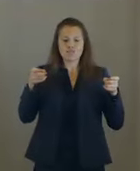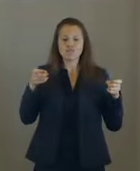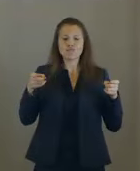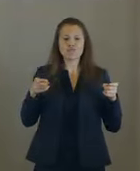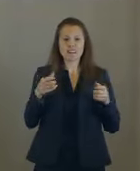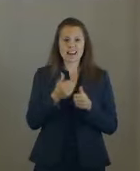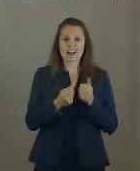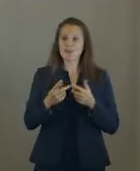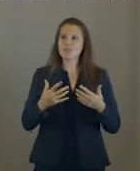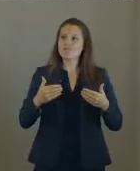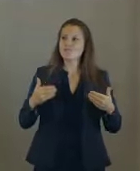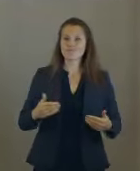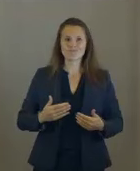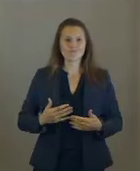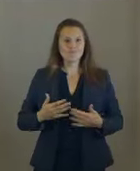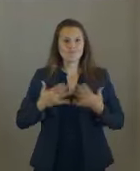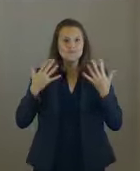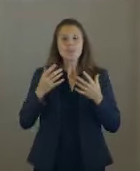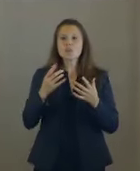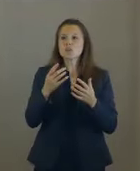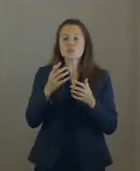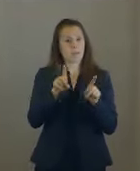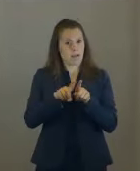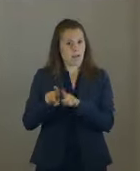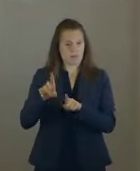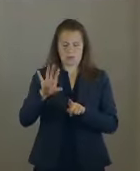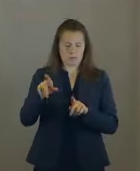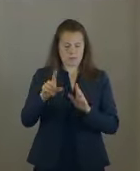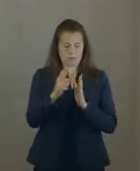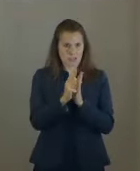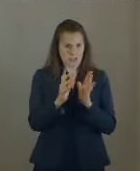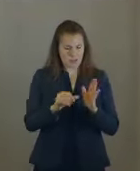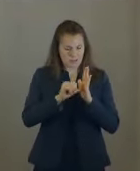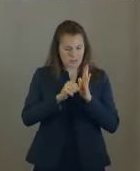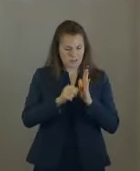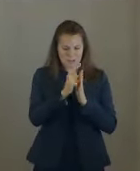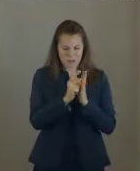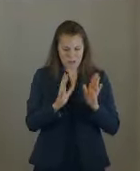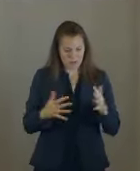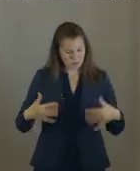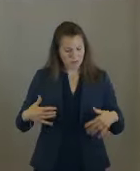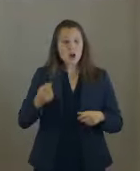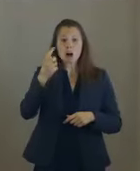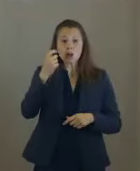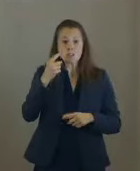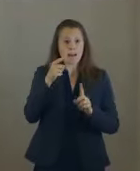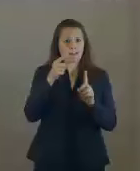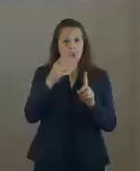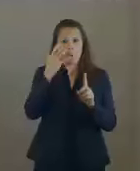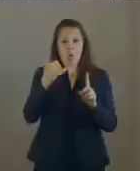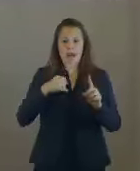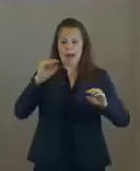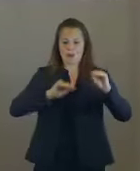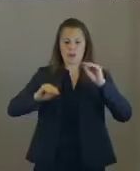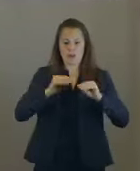things and the attorneys working with I can't overstate that, because the whole point of the reorganization that I did